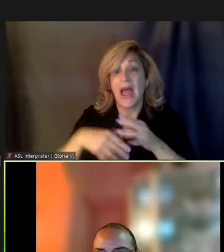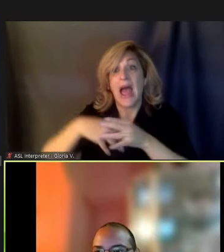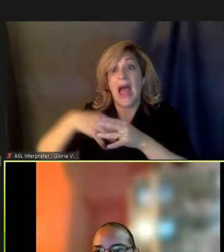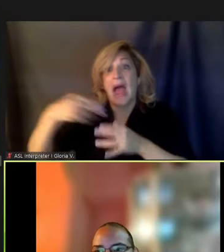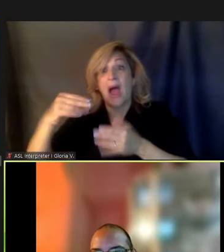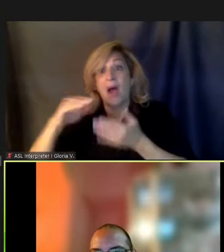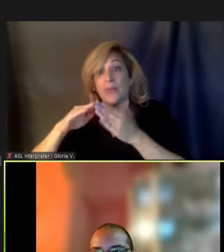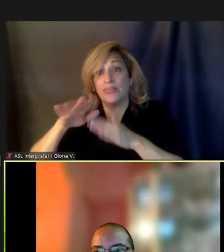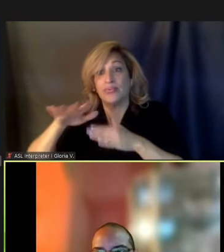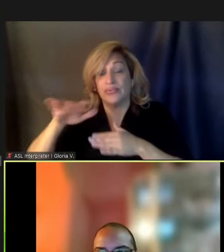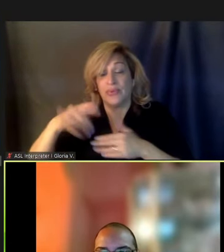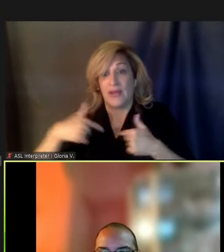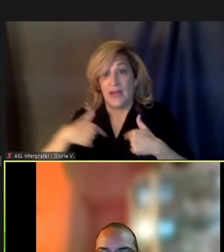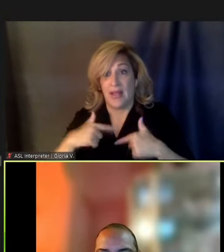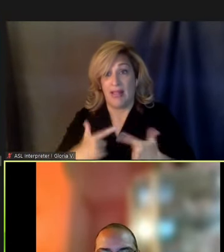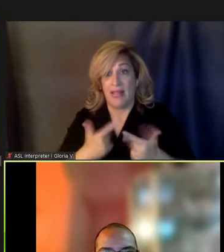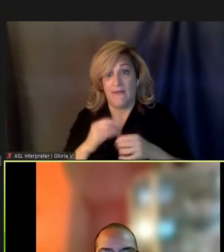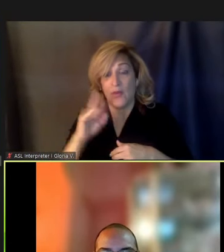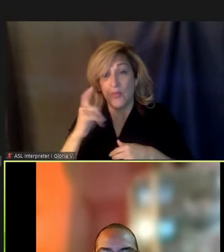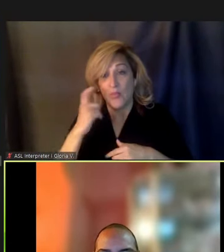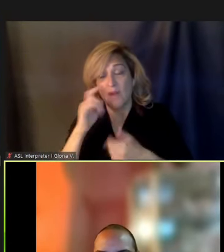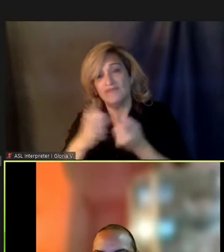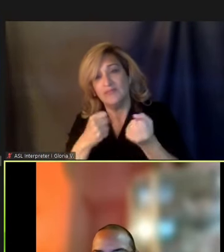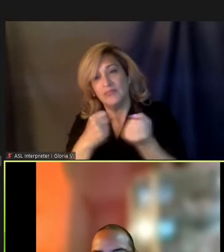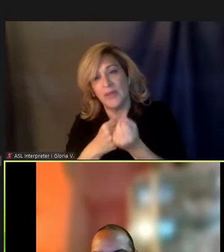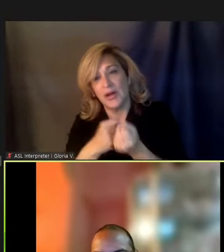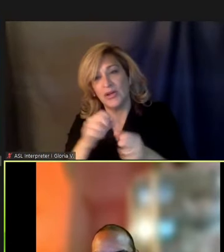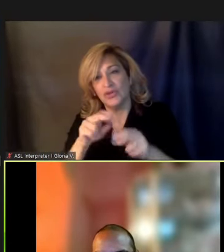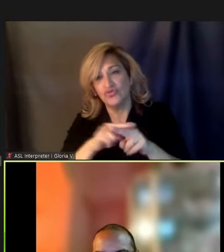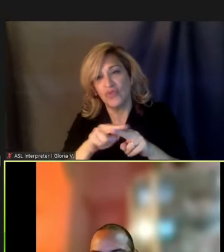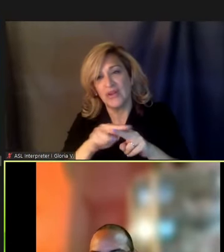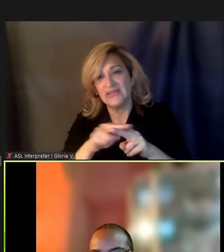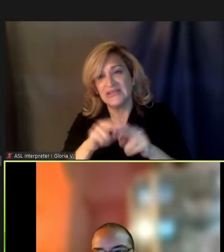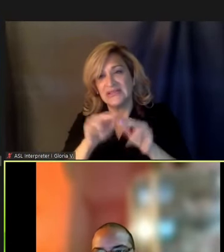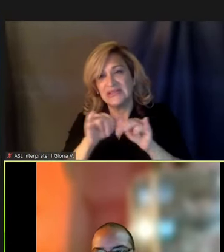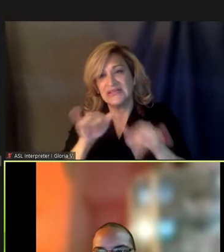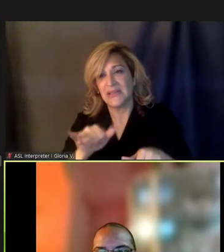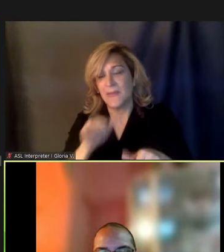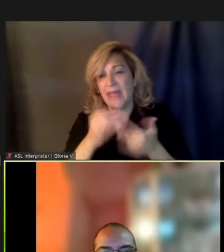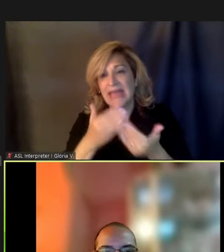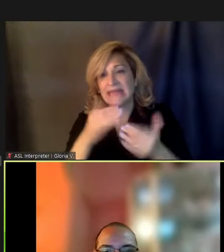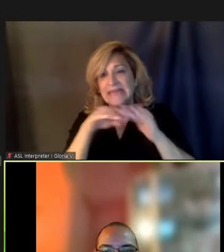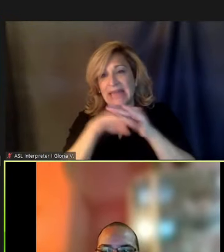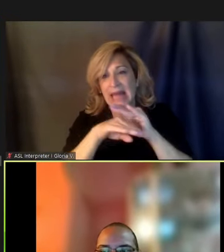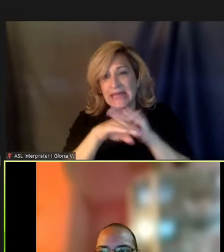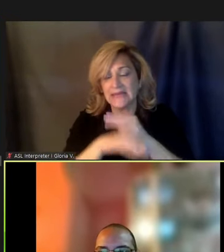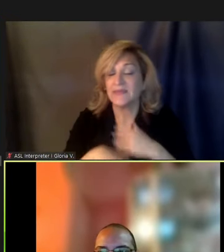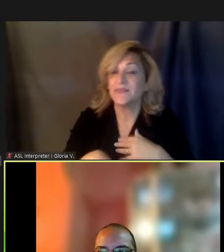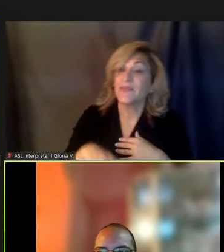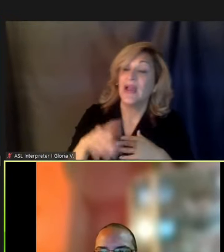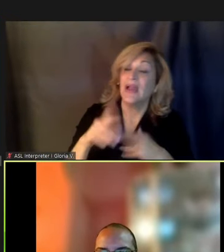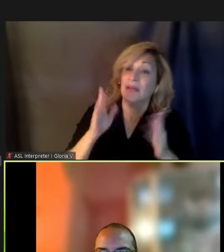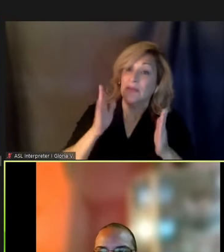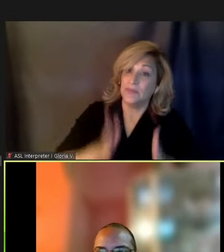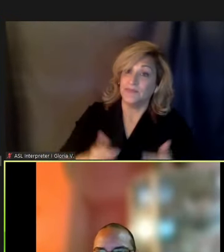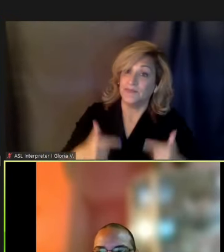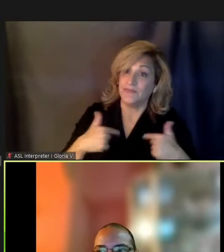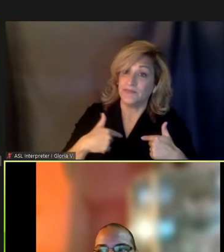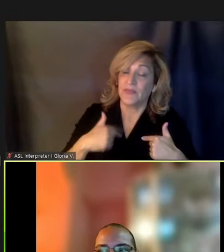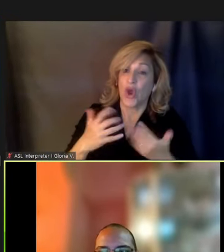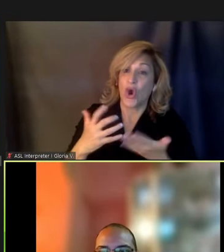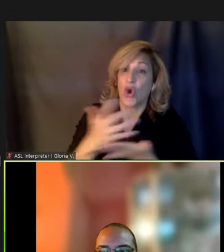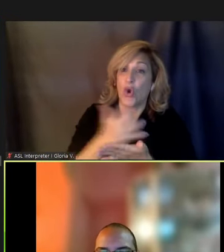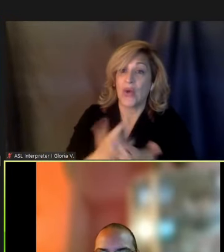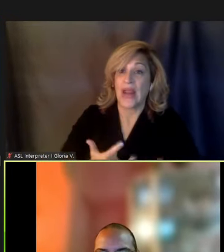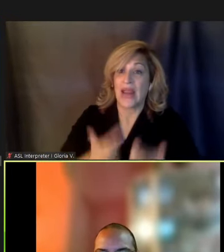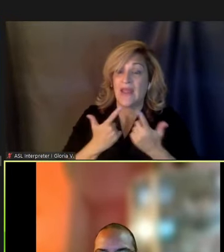Bronx, must fund the transit system that I cannot easily access. Now, speaking as someone who has earned a living